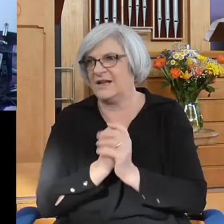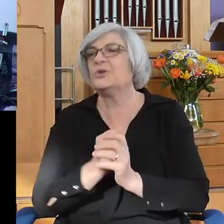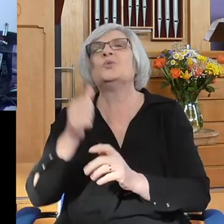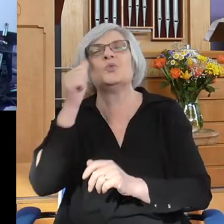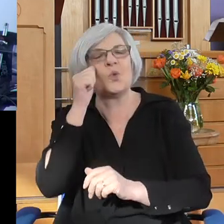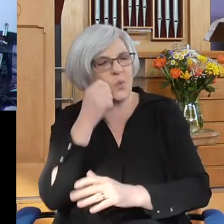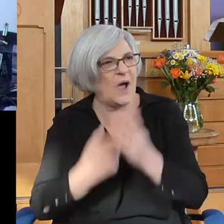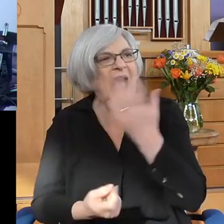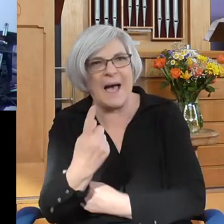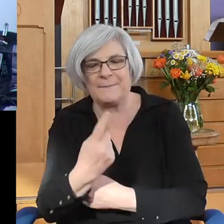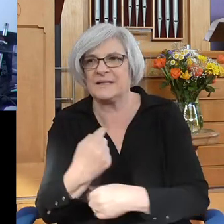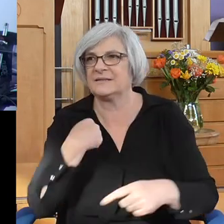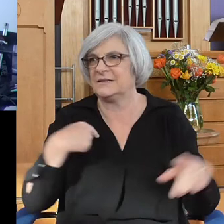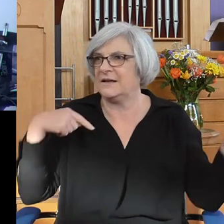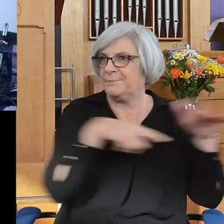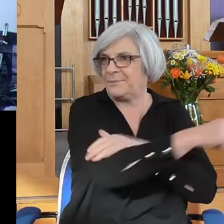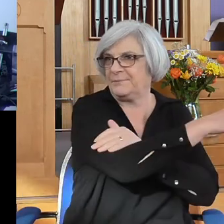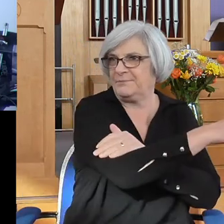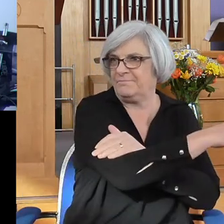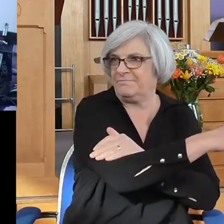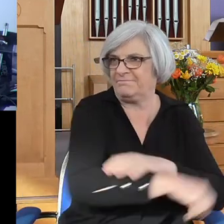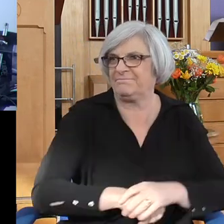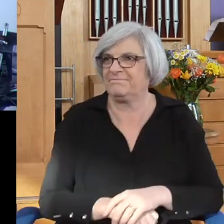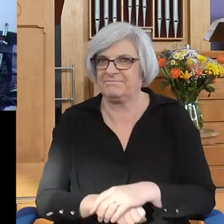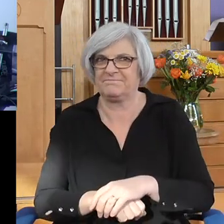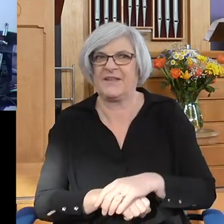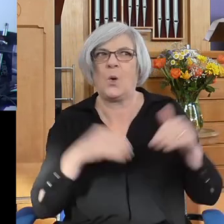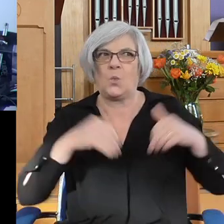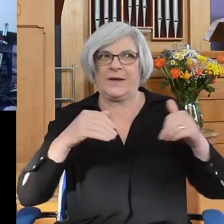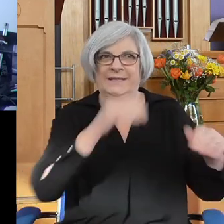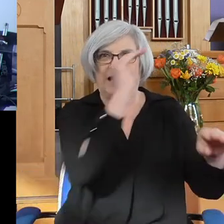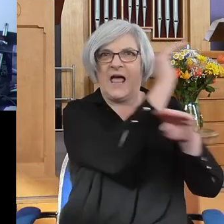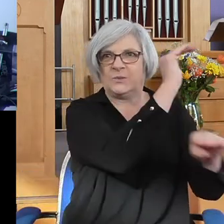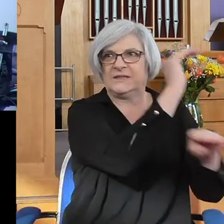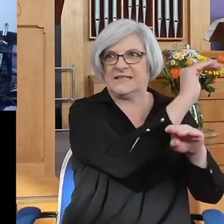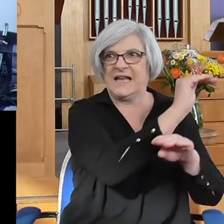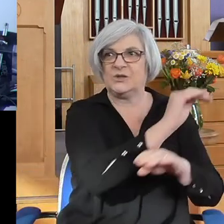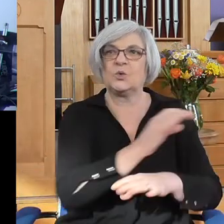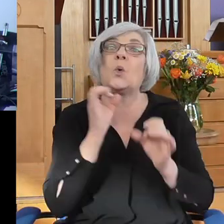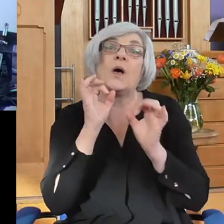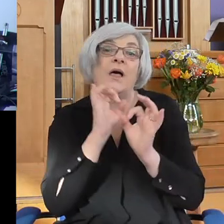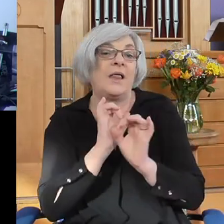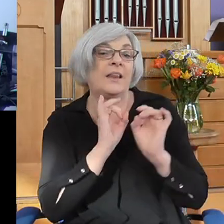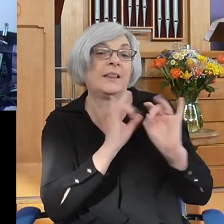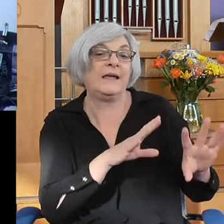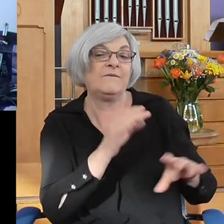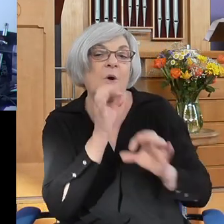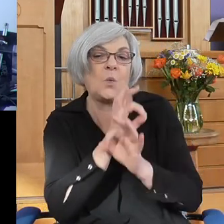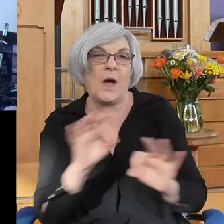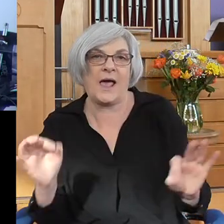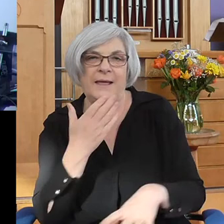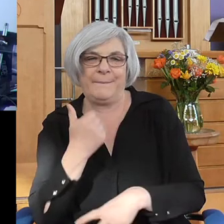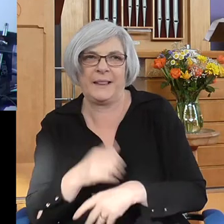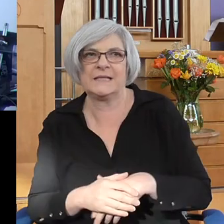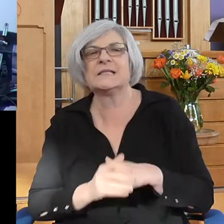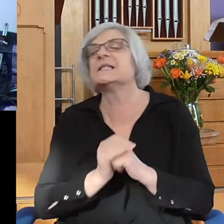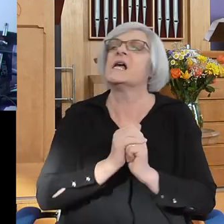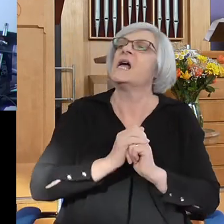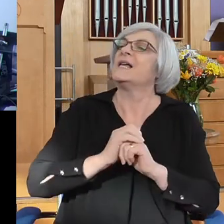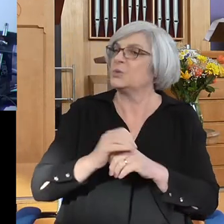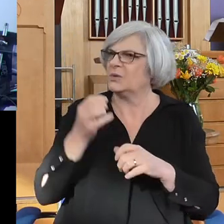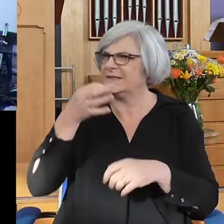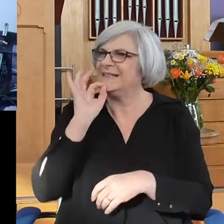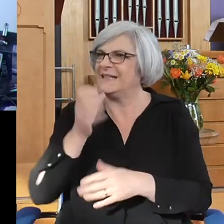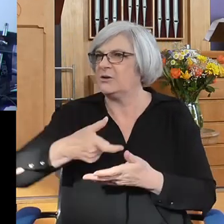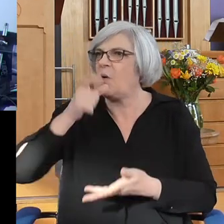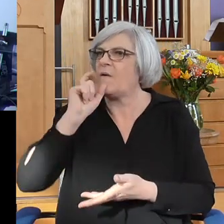what's going to happen. I'm going to be waiting for you outside. Just leave quietly and tea and coffee as usual at the end